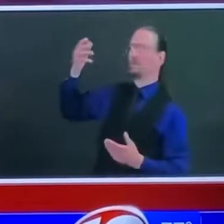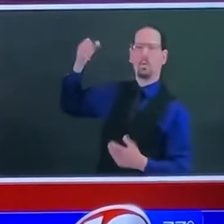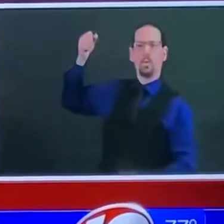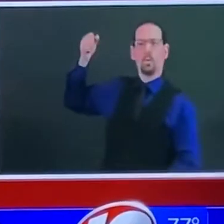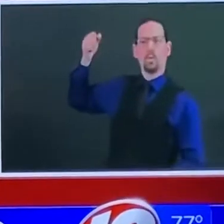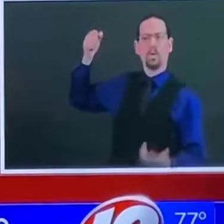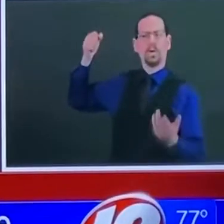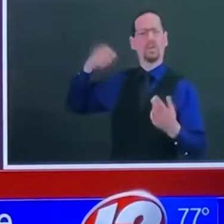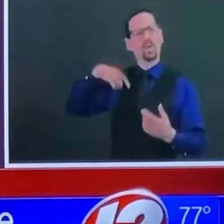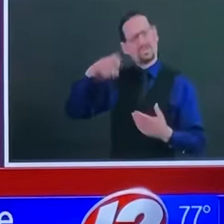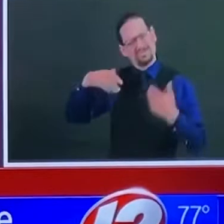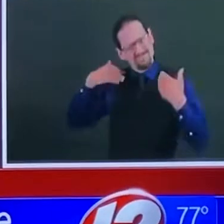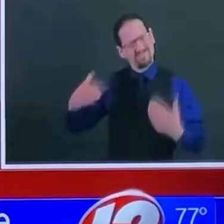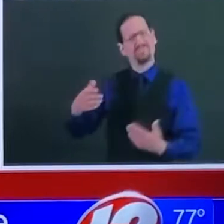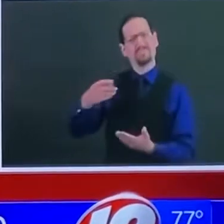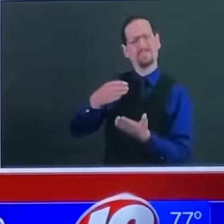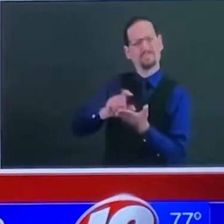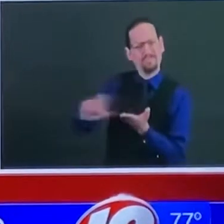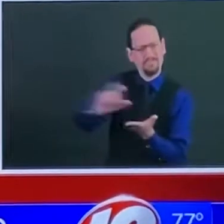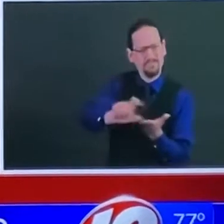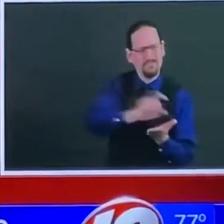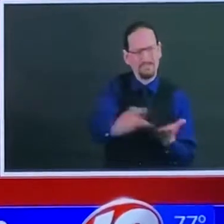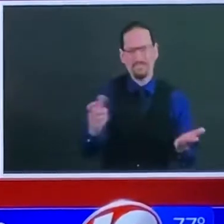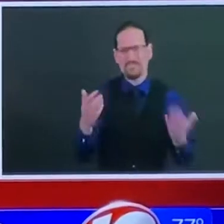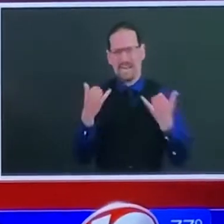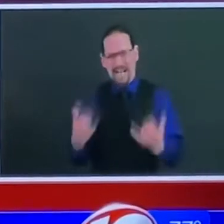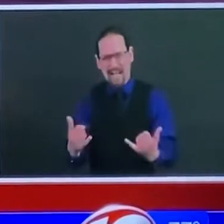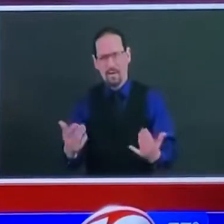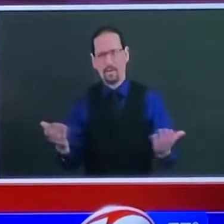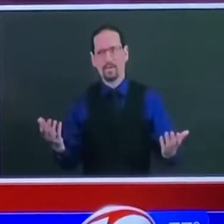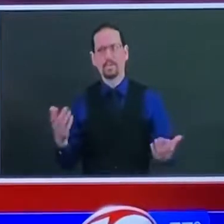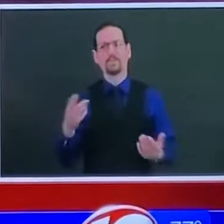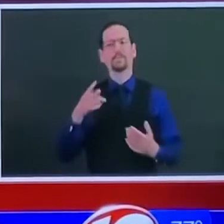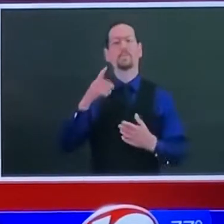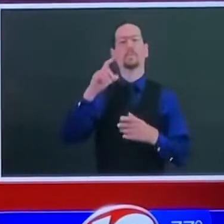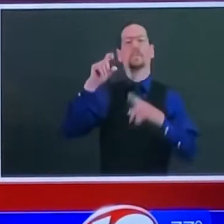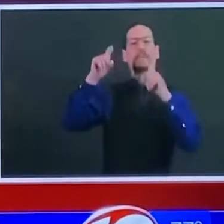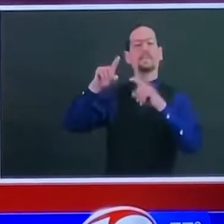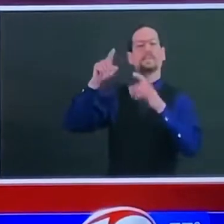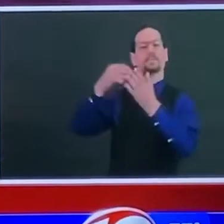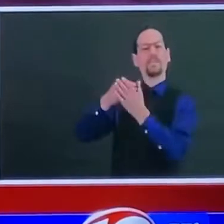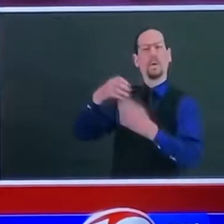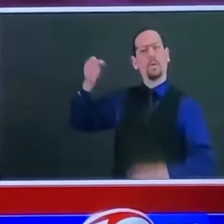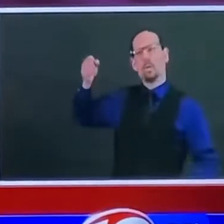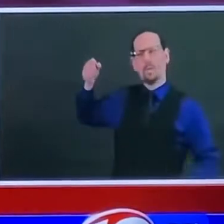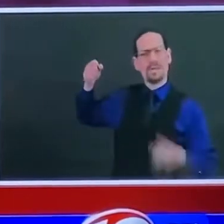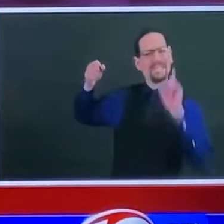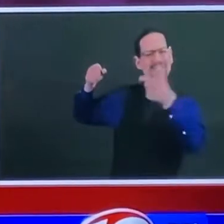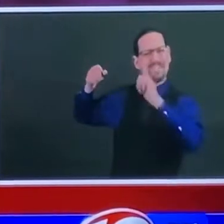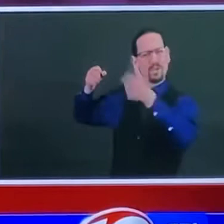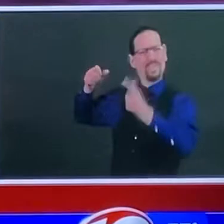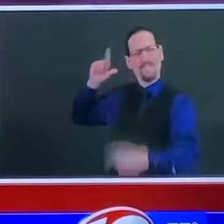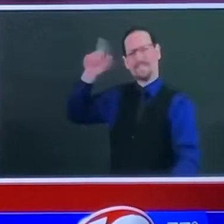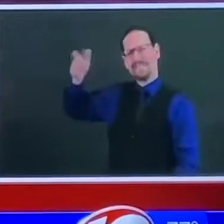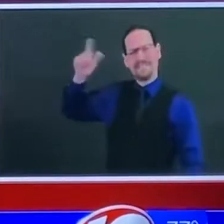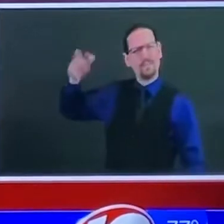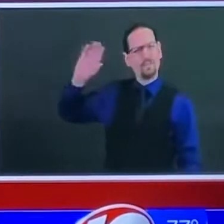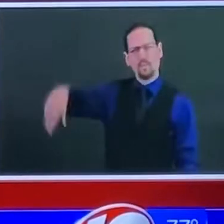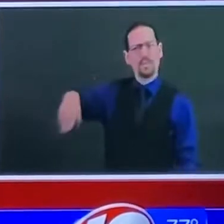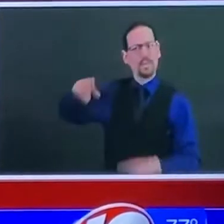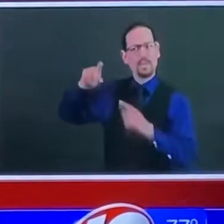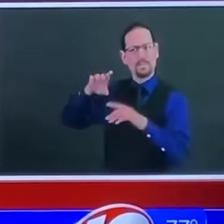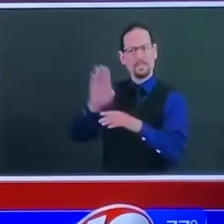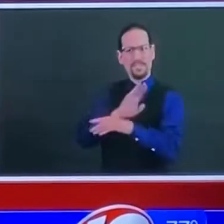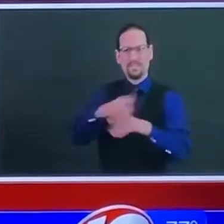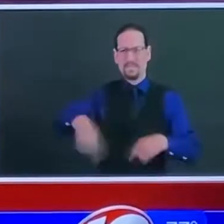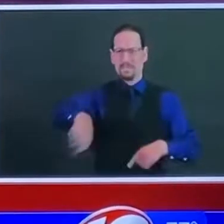the door now and worrying about your testing money at the end of the year? You've got businesses that aren't going to make it to the end of the year. If you don't